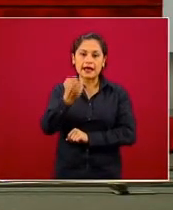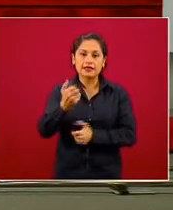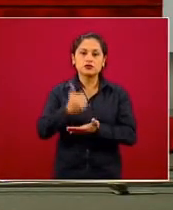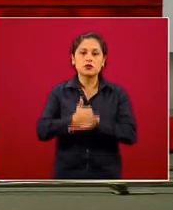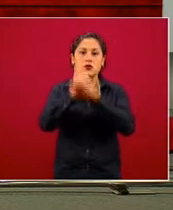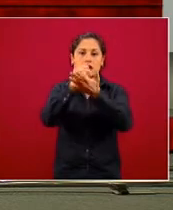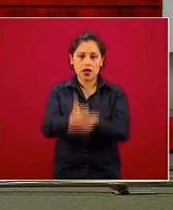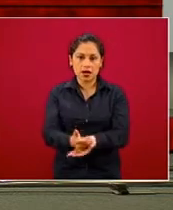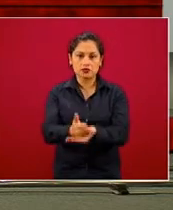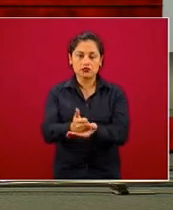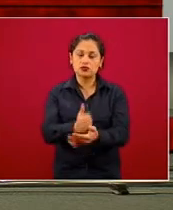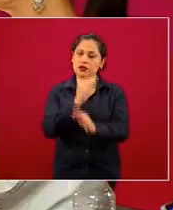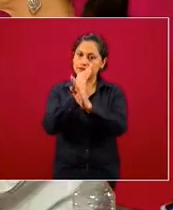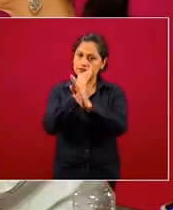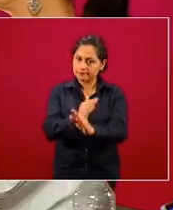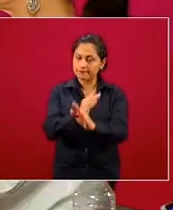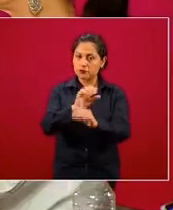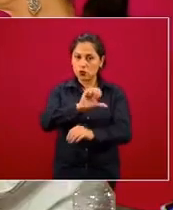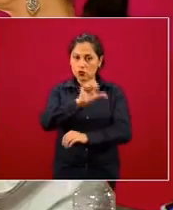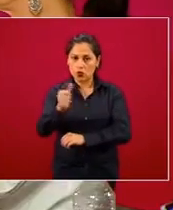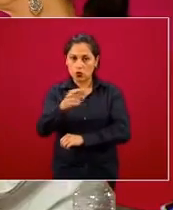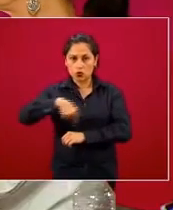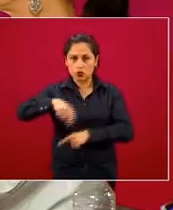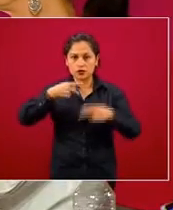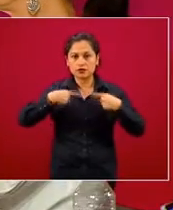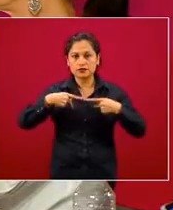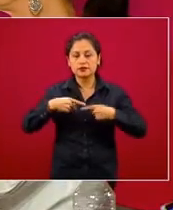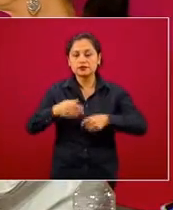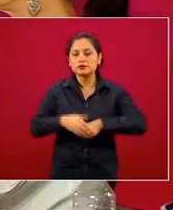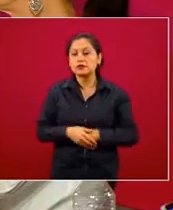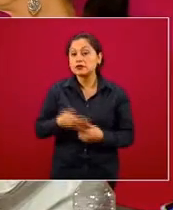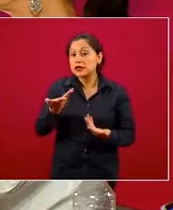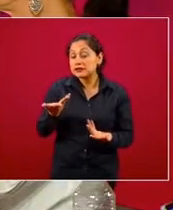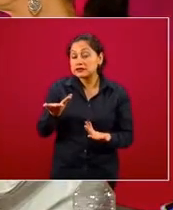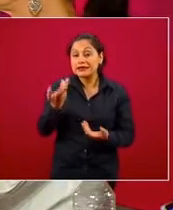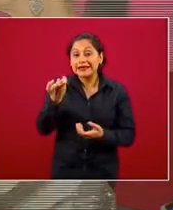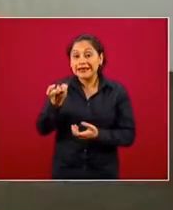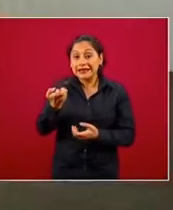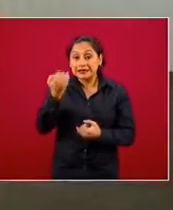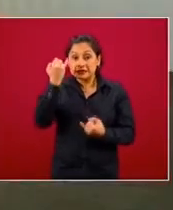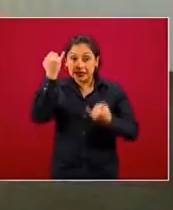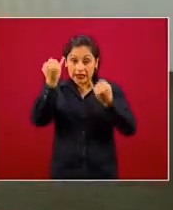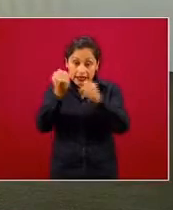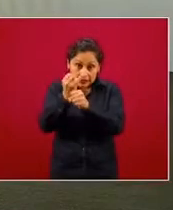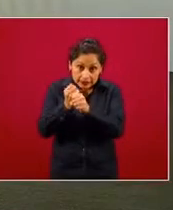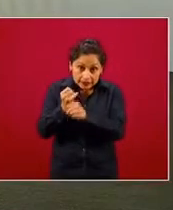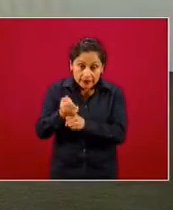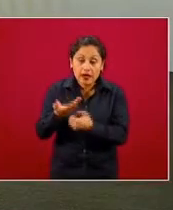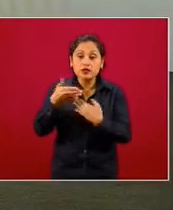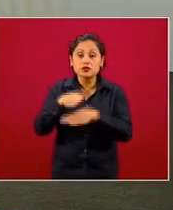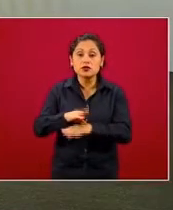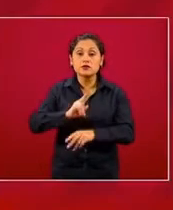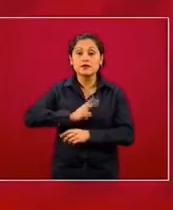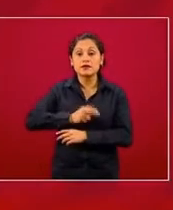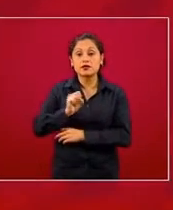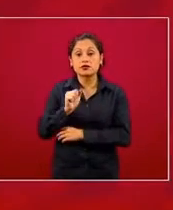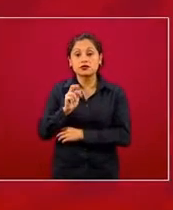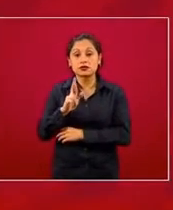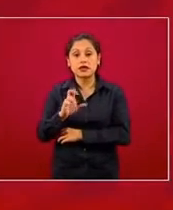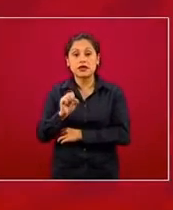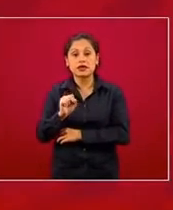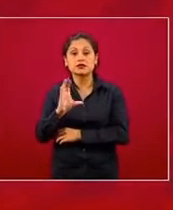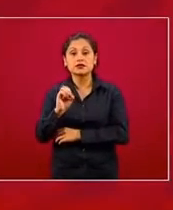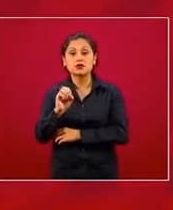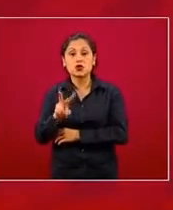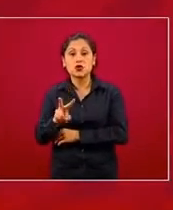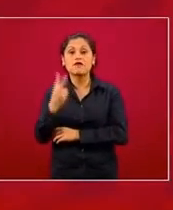been scientifically proven that the infection created of SARS-2 may create immunity, and that immunity